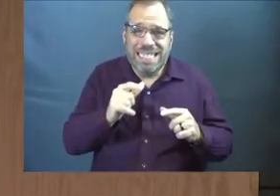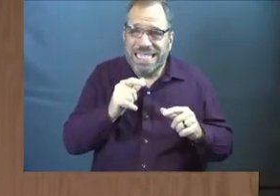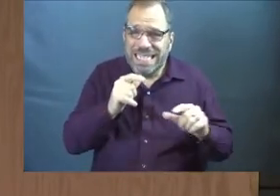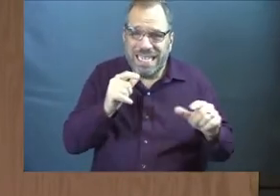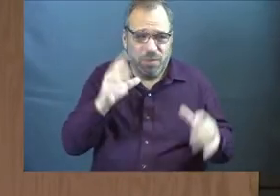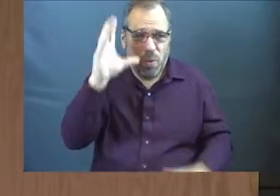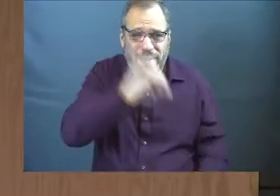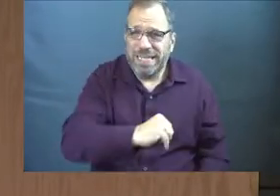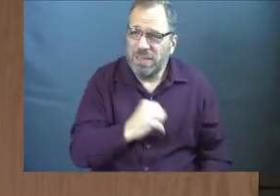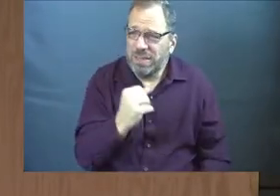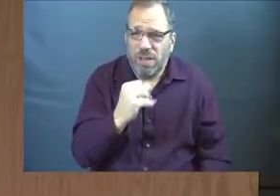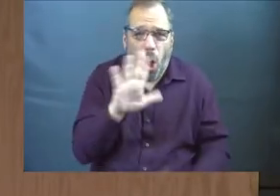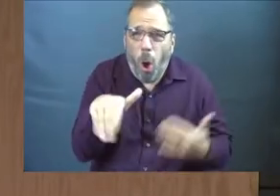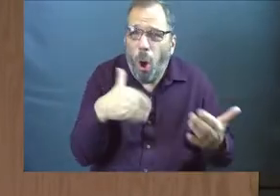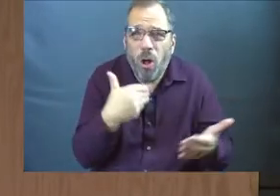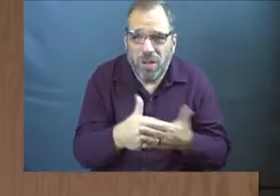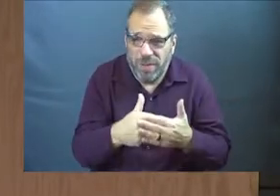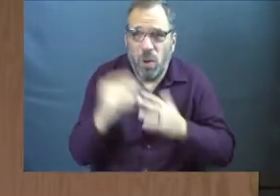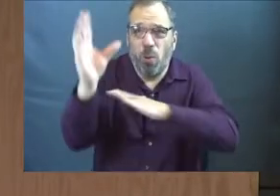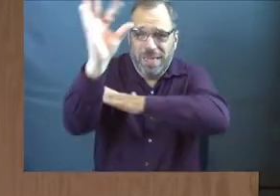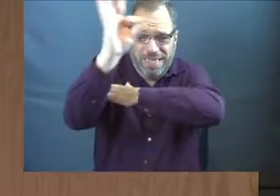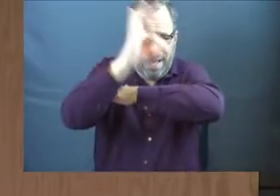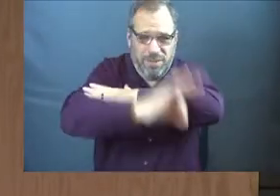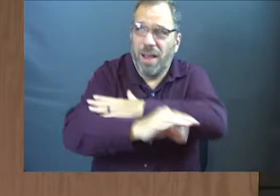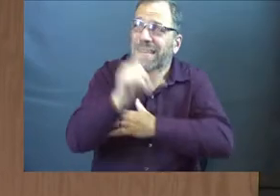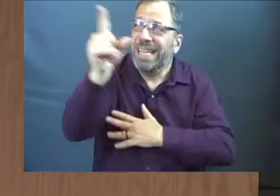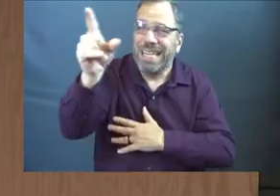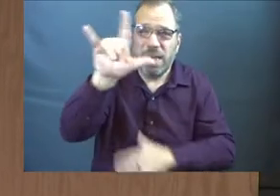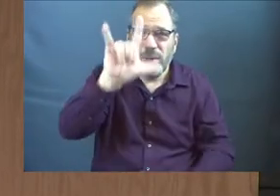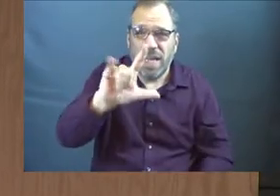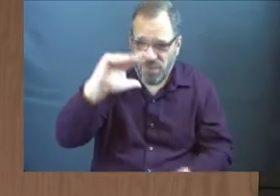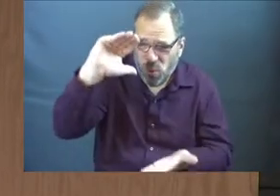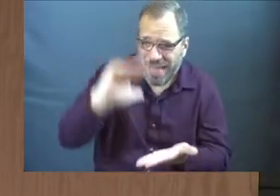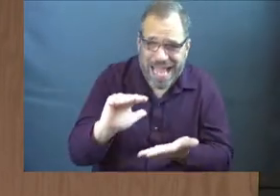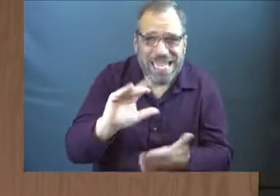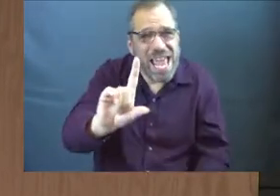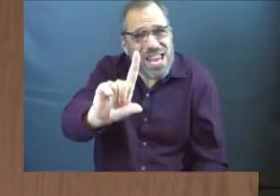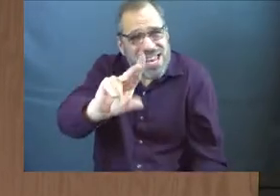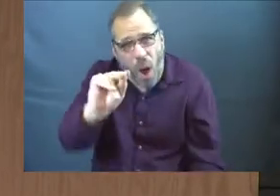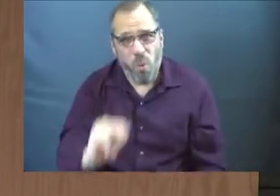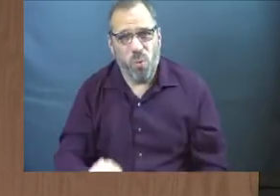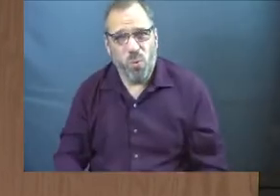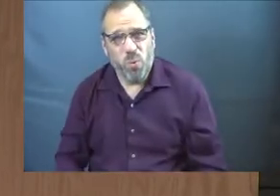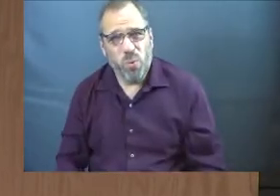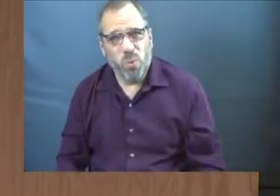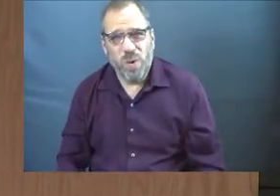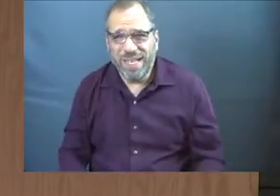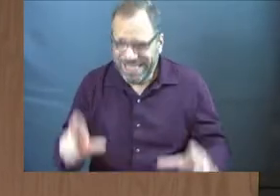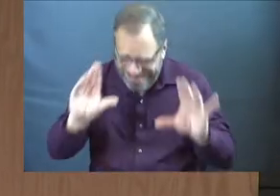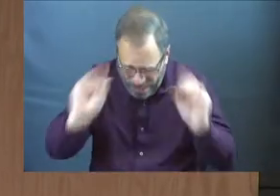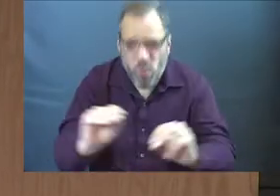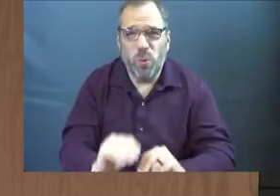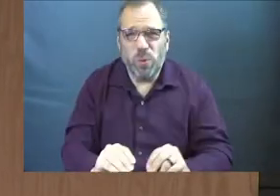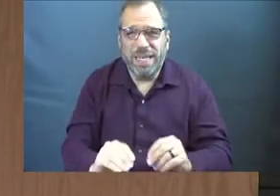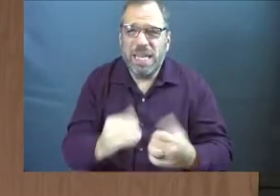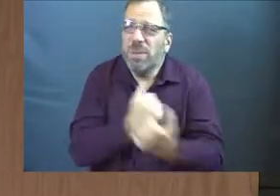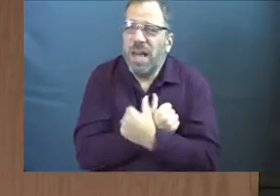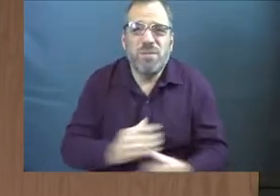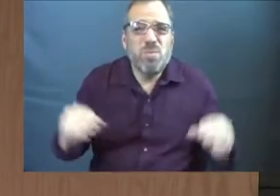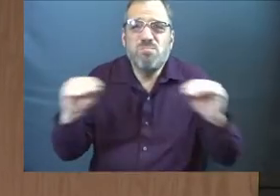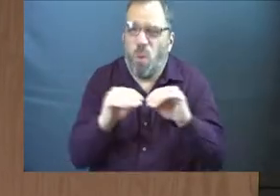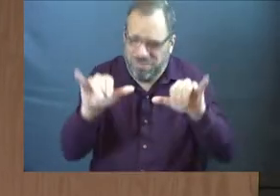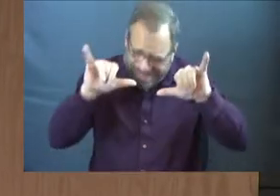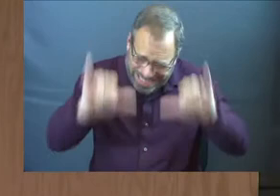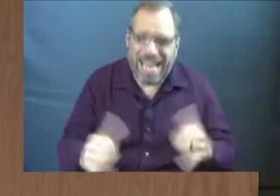any of it, by the end of the day, he will not love you any less. Amen. No less. Loves